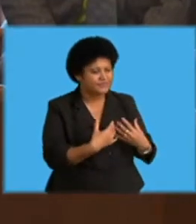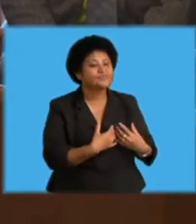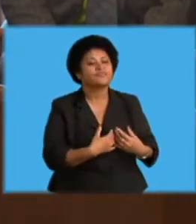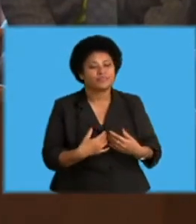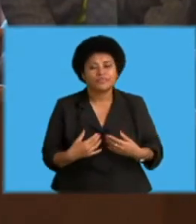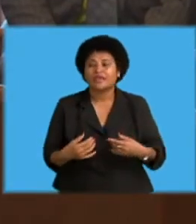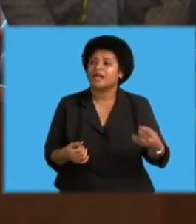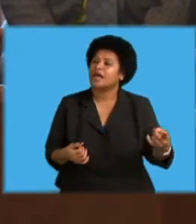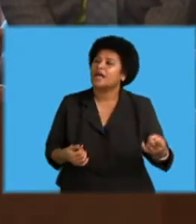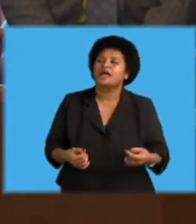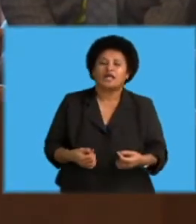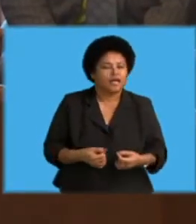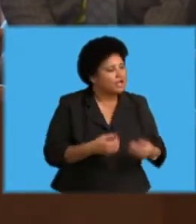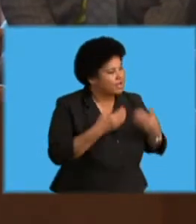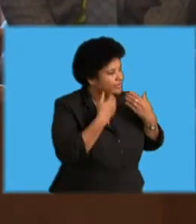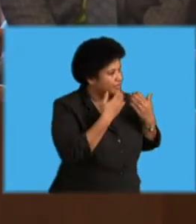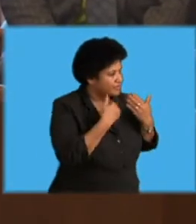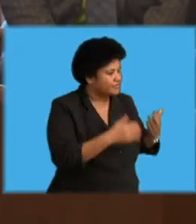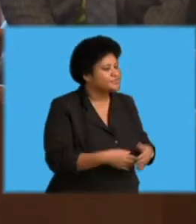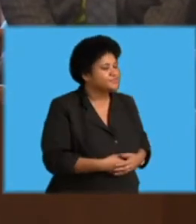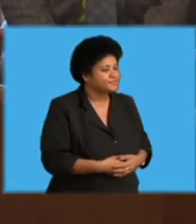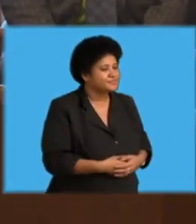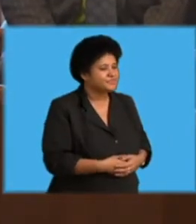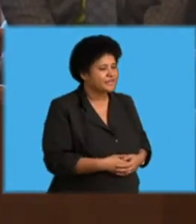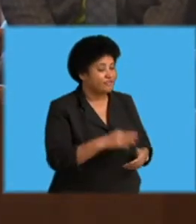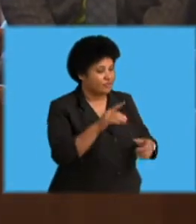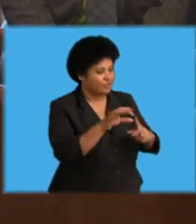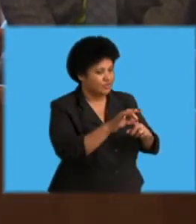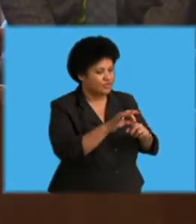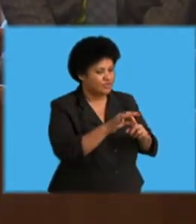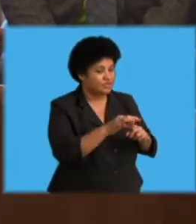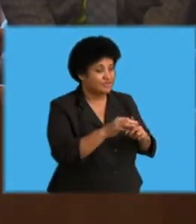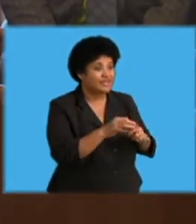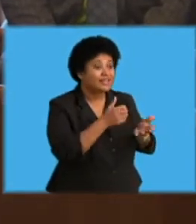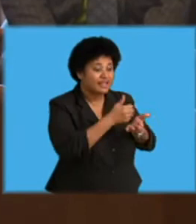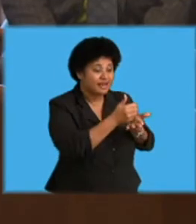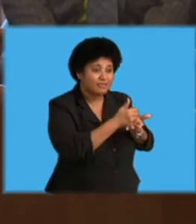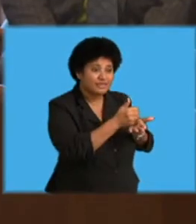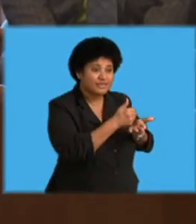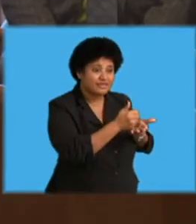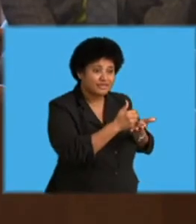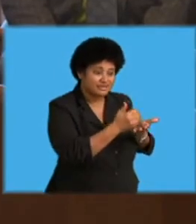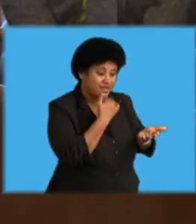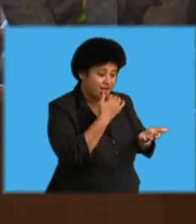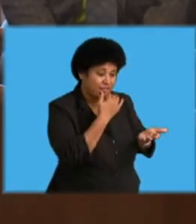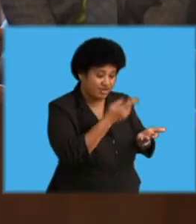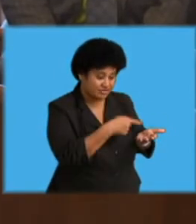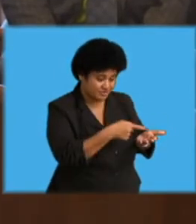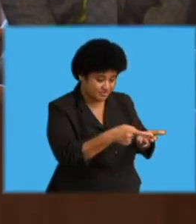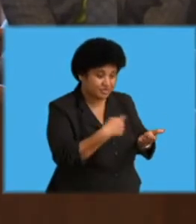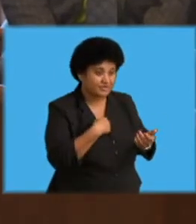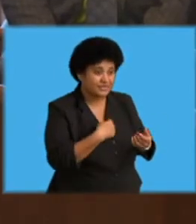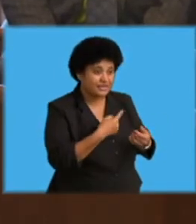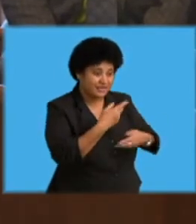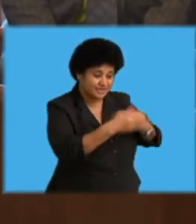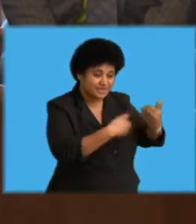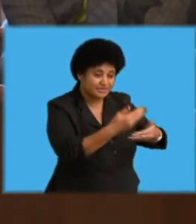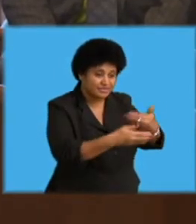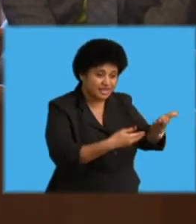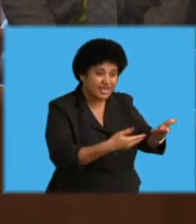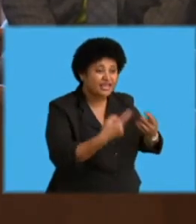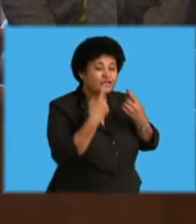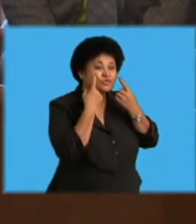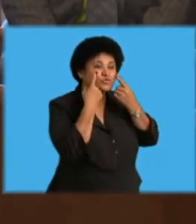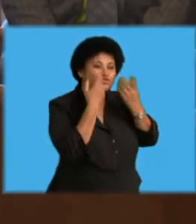you, Honorable Bonibalu, for this question. The figures that I've just highlighted goes to demonstrate that there is absolutely nothing to